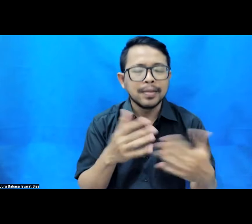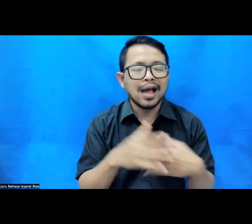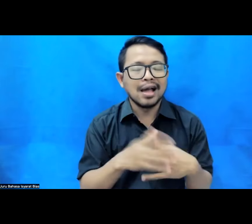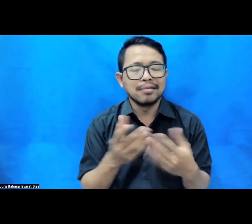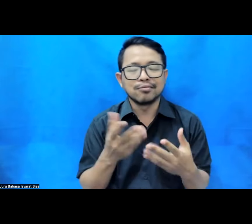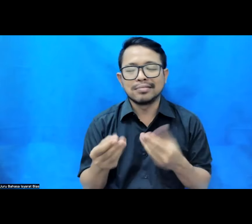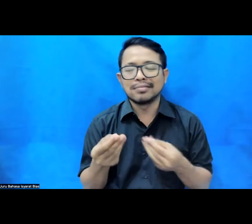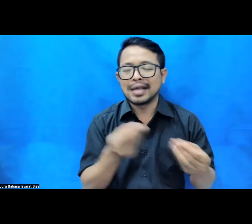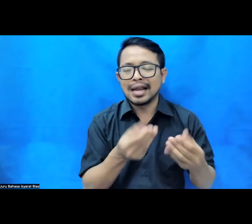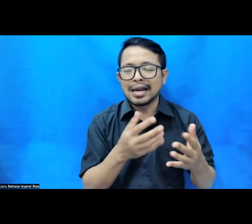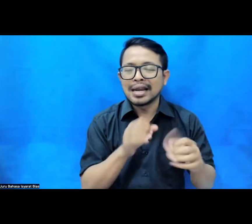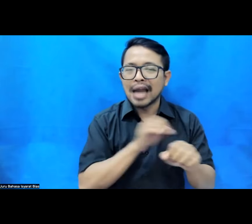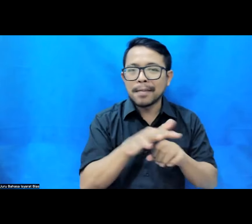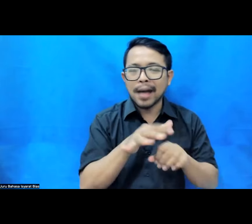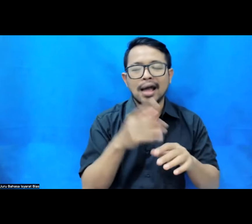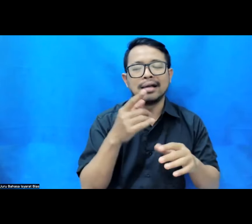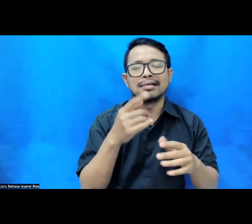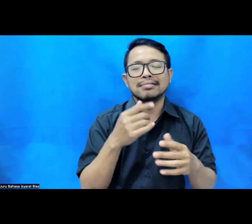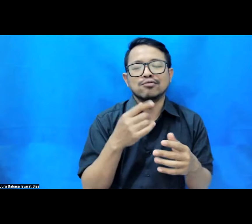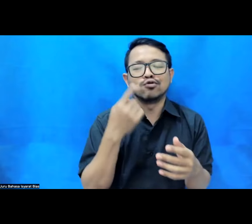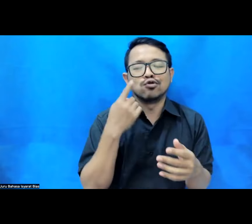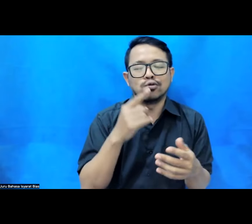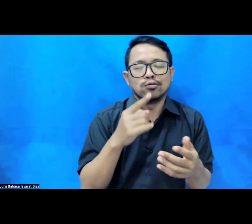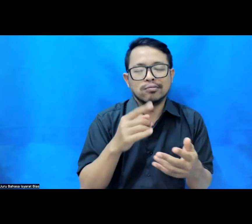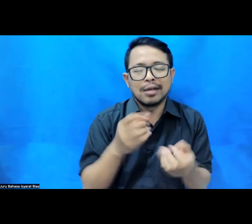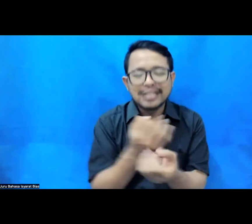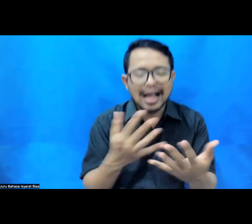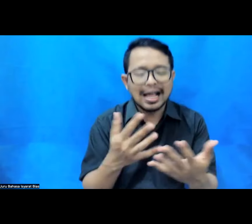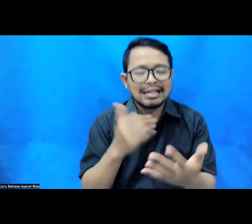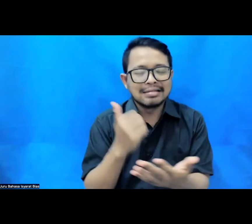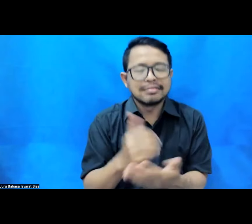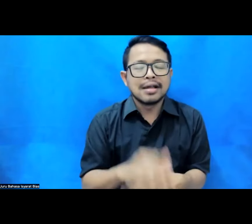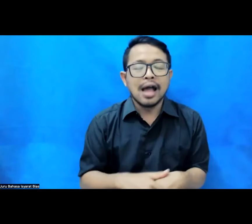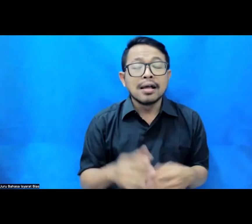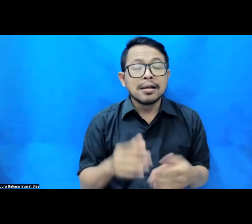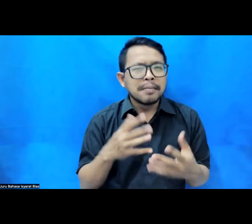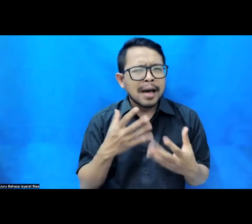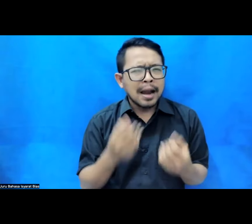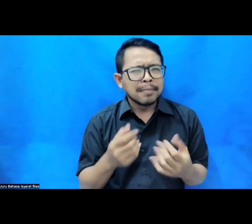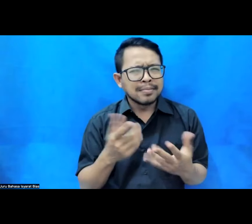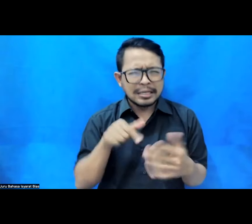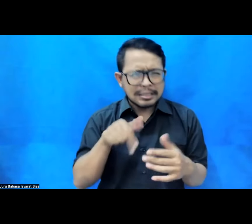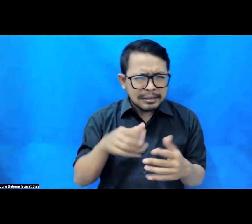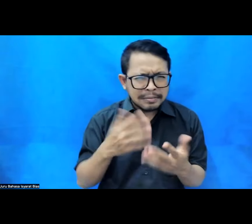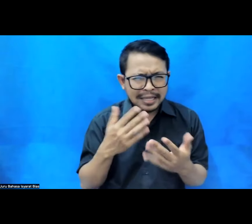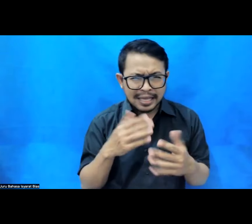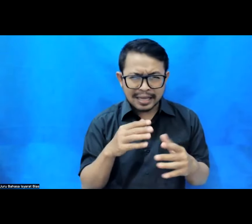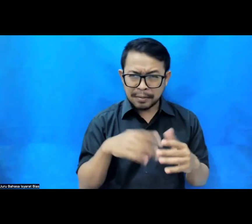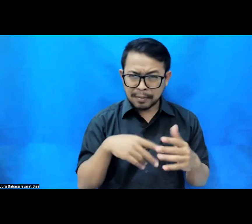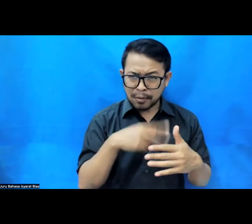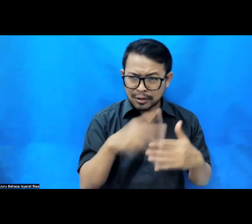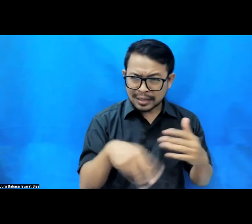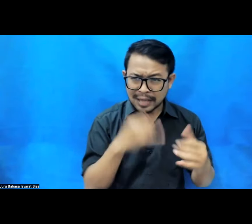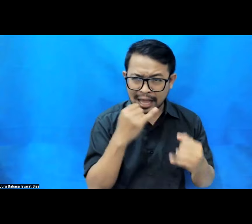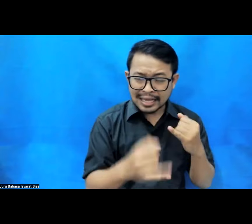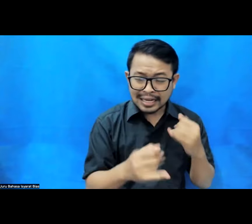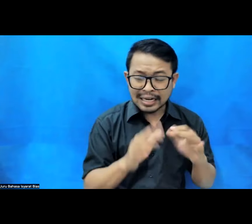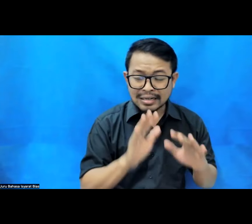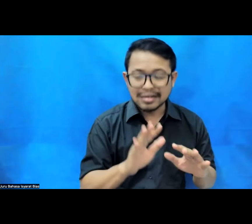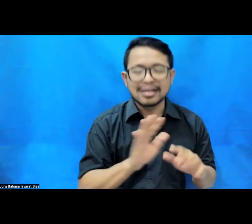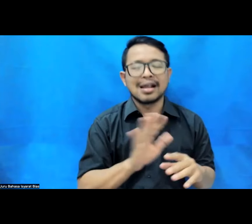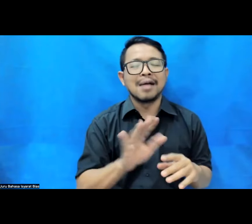ground. We therefore see today as more like the end of the beginning of this work, and very much hope that we can continue to work with our